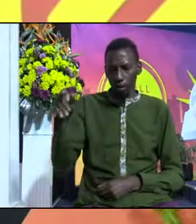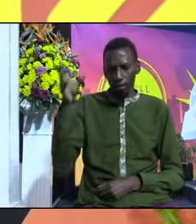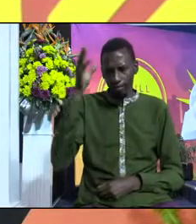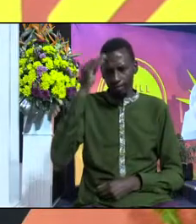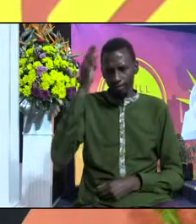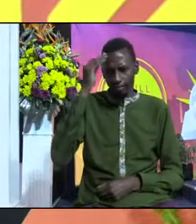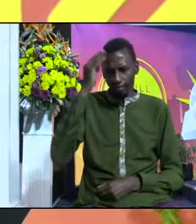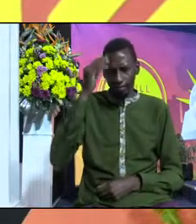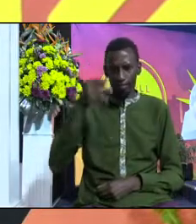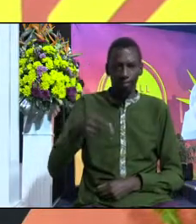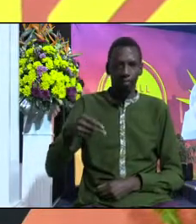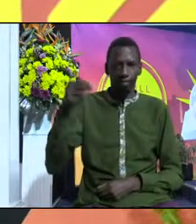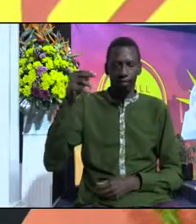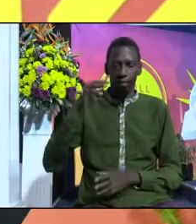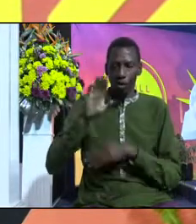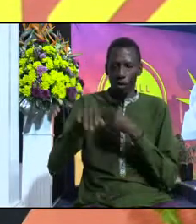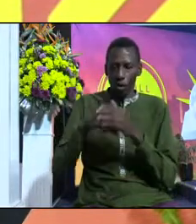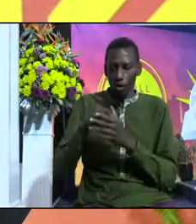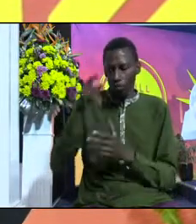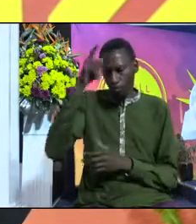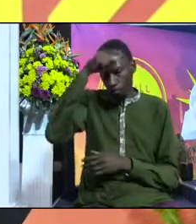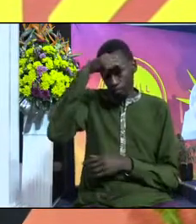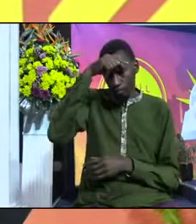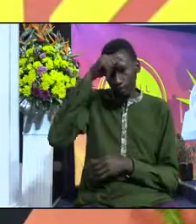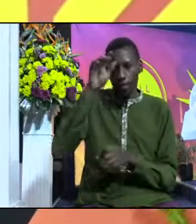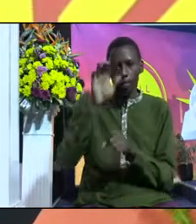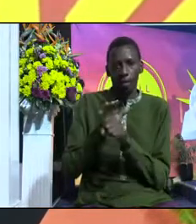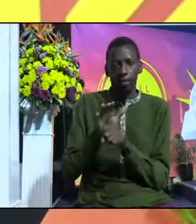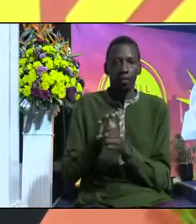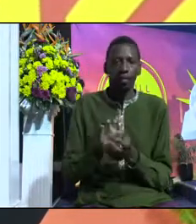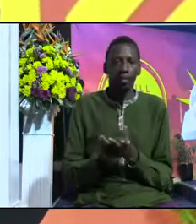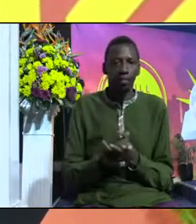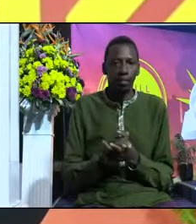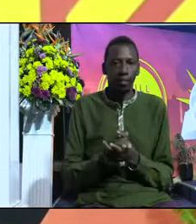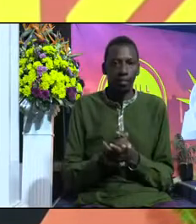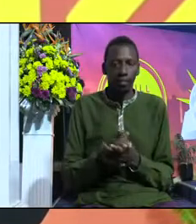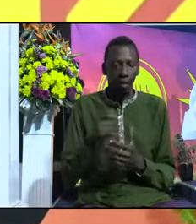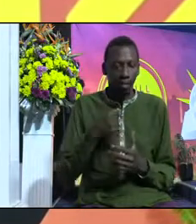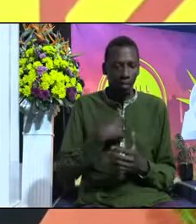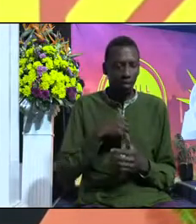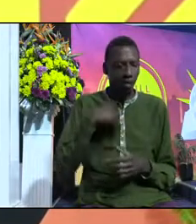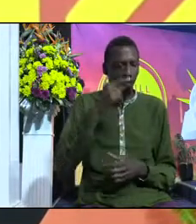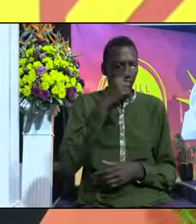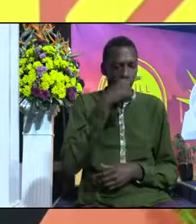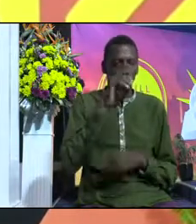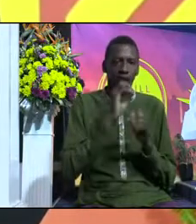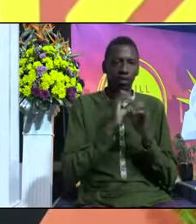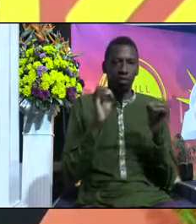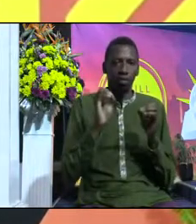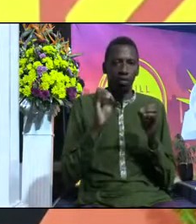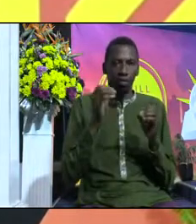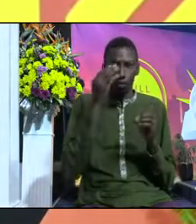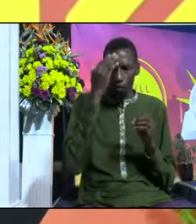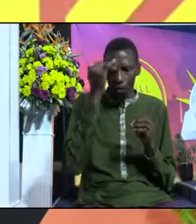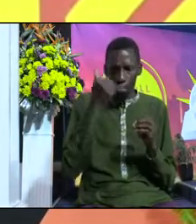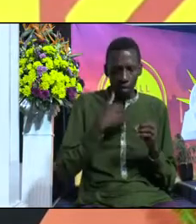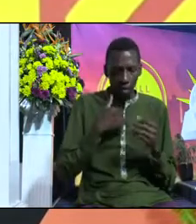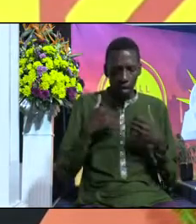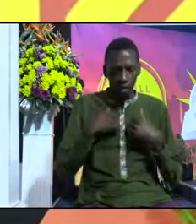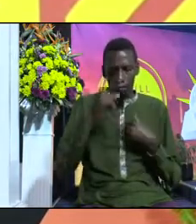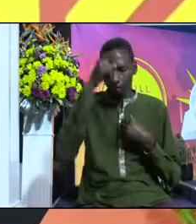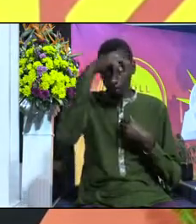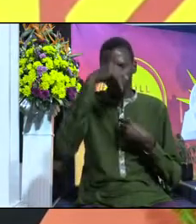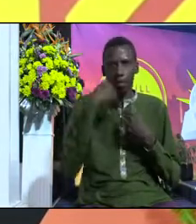education and all those degrees. I ain't never right in her sight because I don't have any